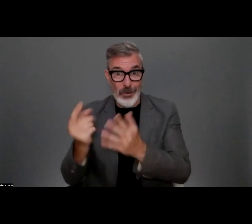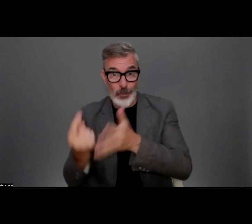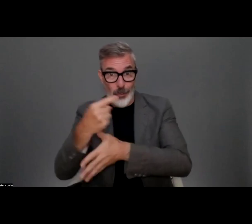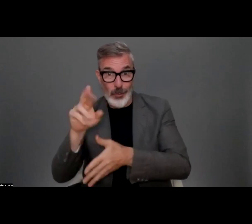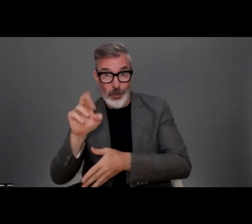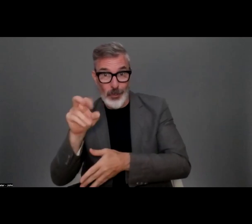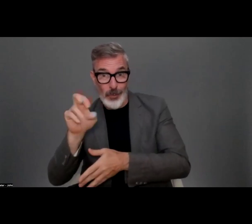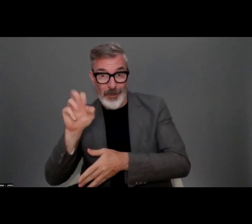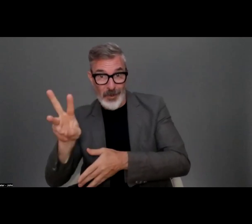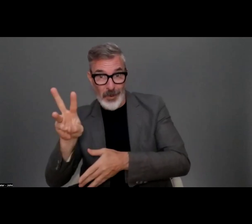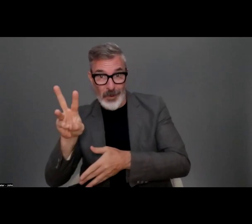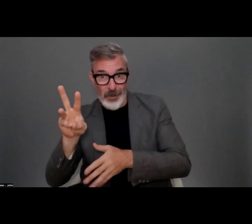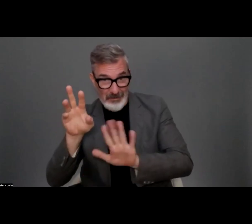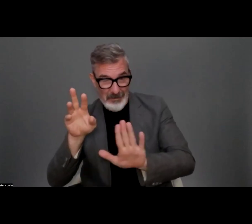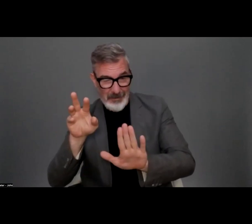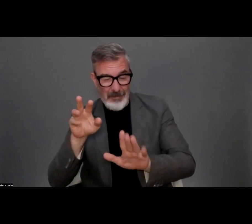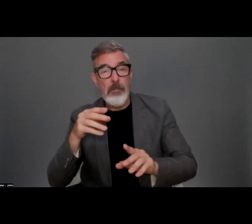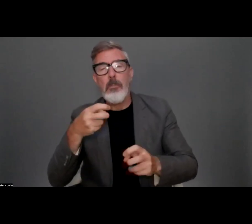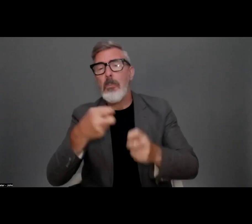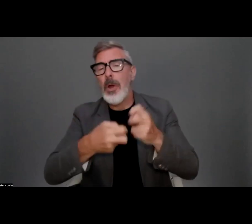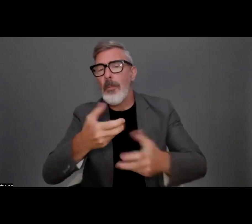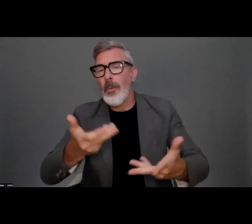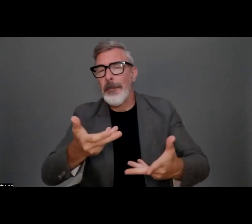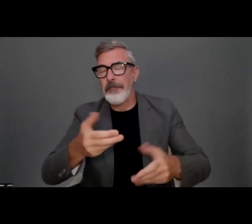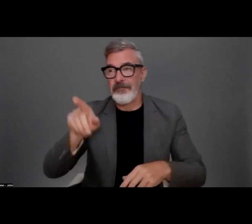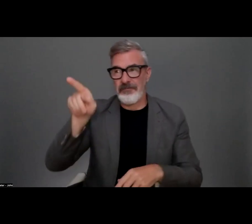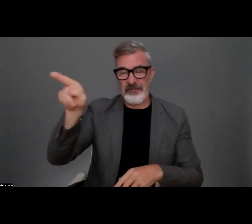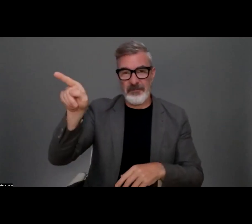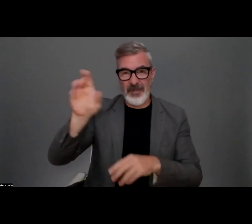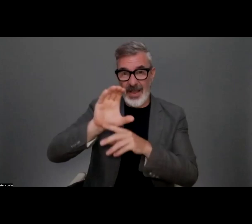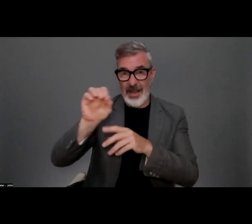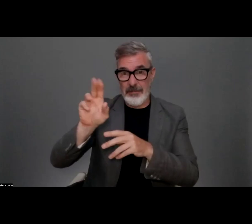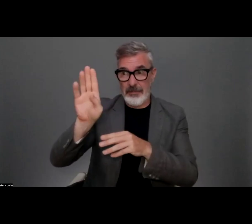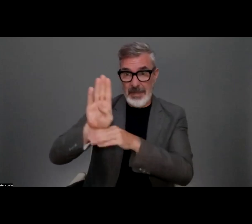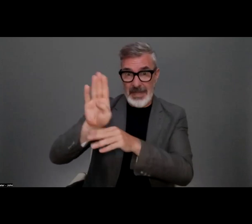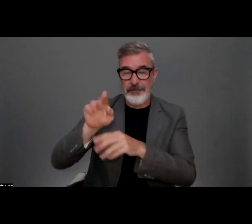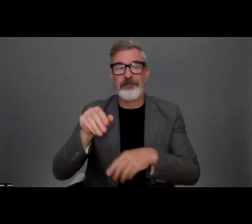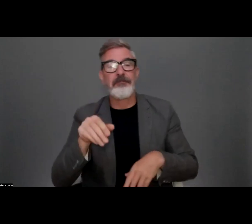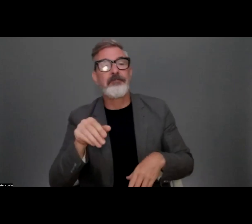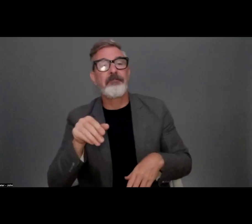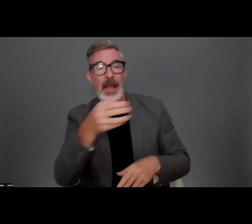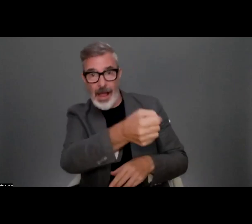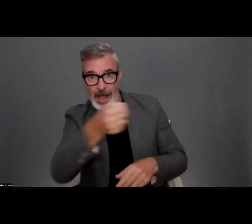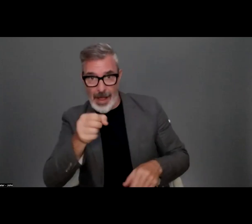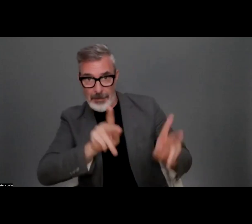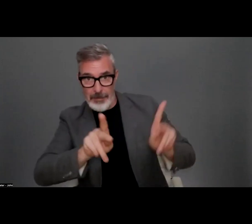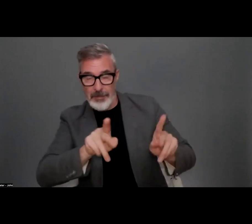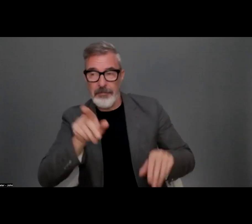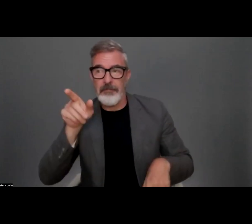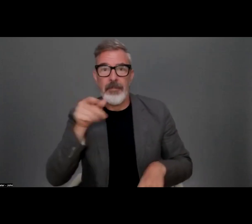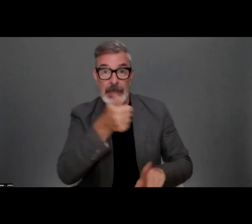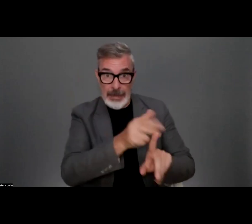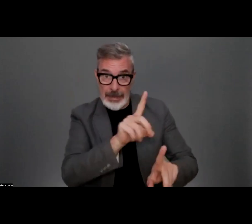employers often lack awareness and the needs of people with invisible disabilities and are often ill-prepared to provide the